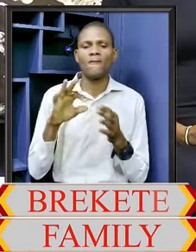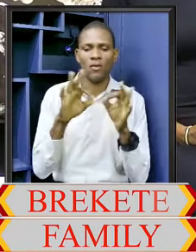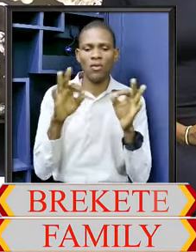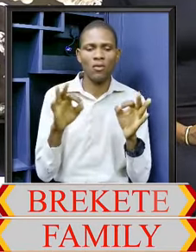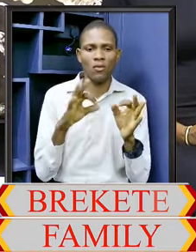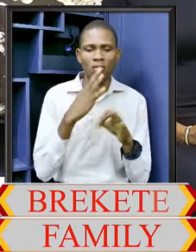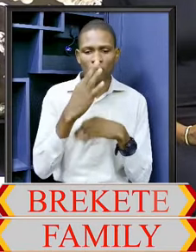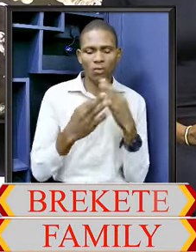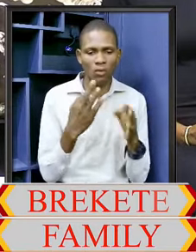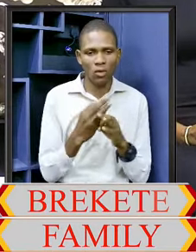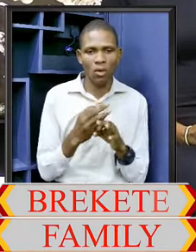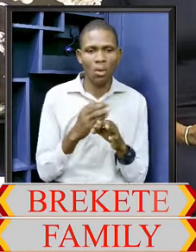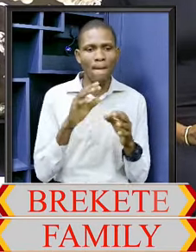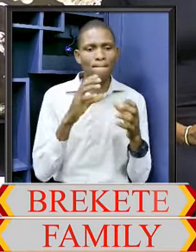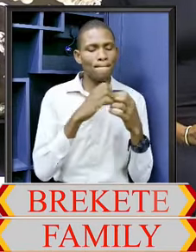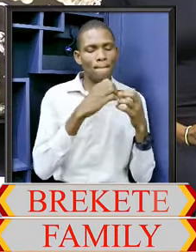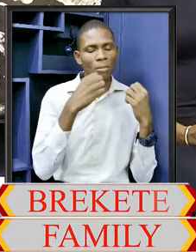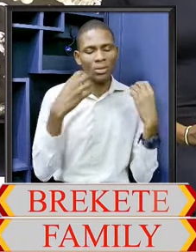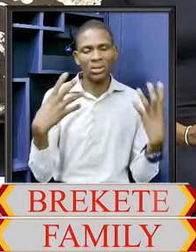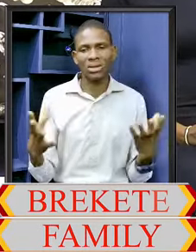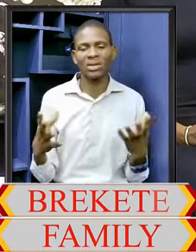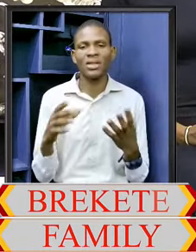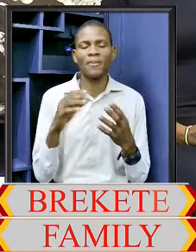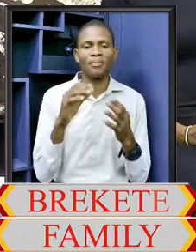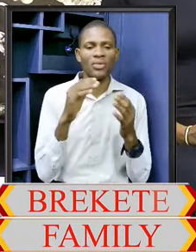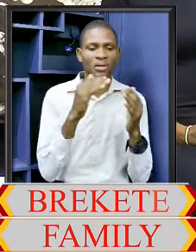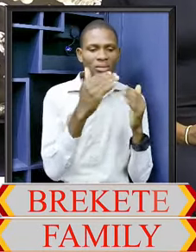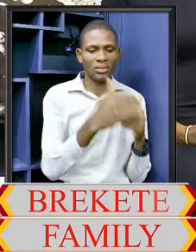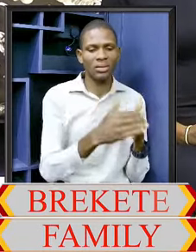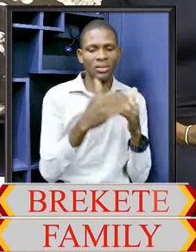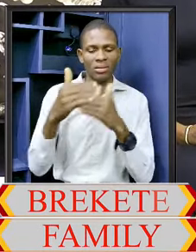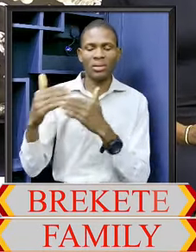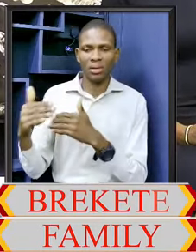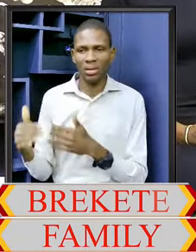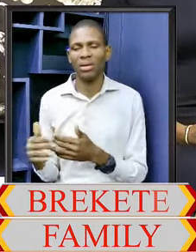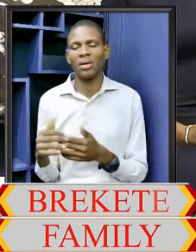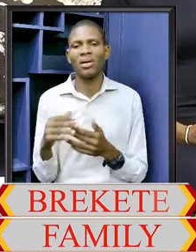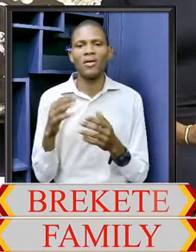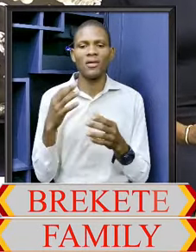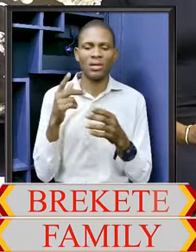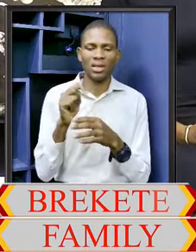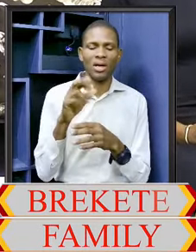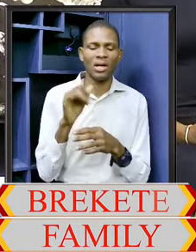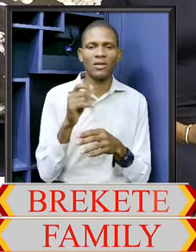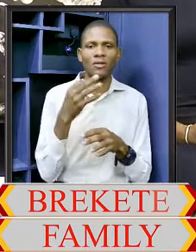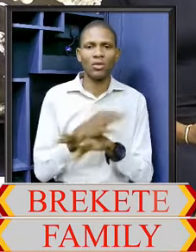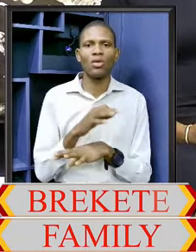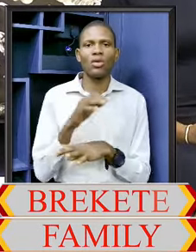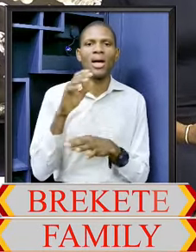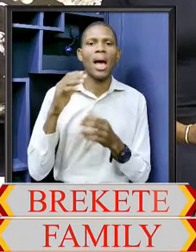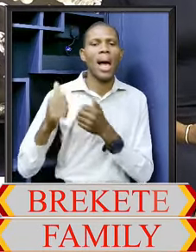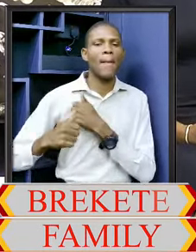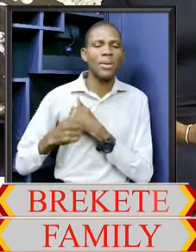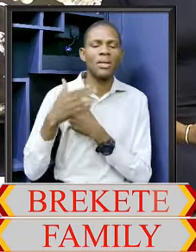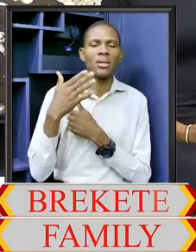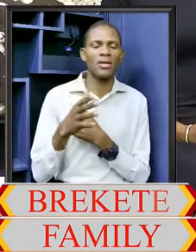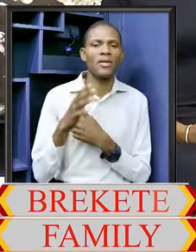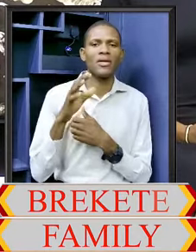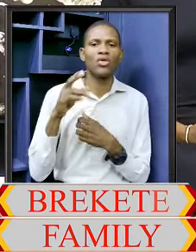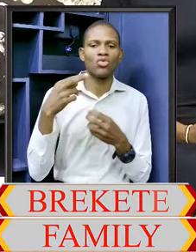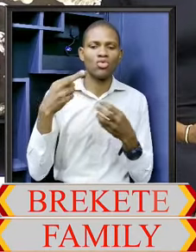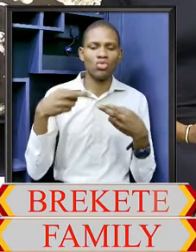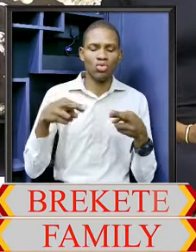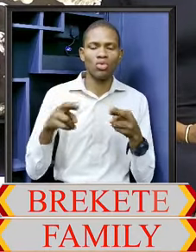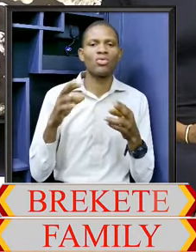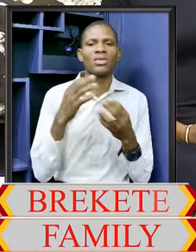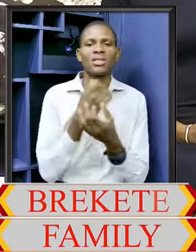multi-sectorial task force. Army Day, Navy Day, DSS Day, Aero